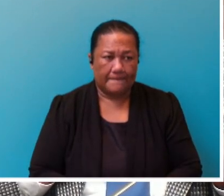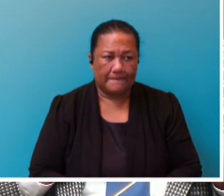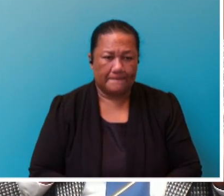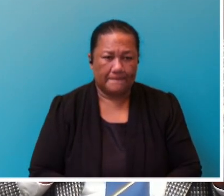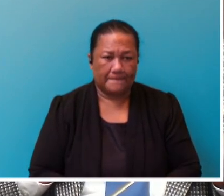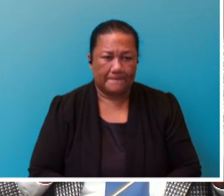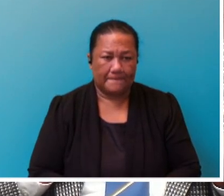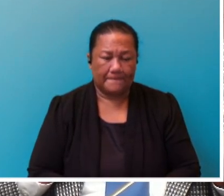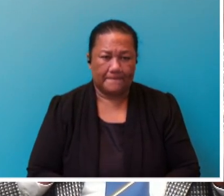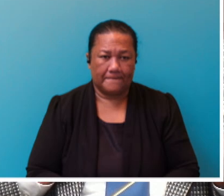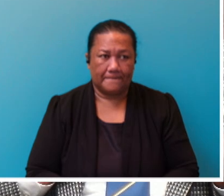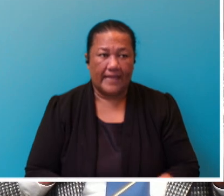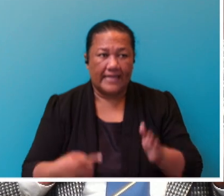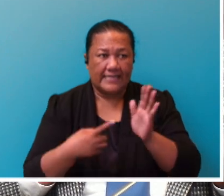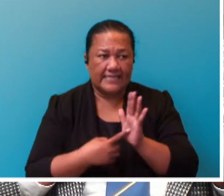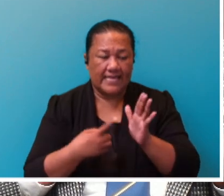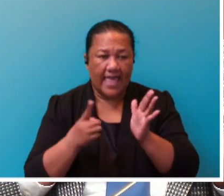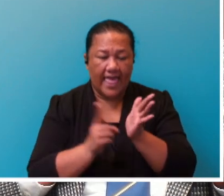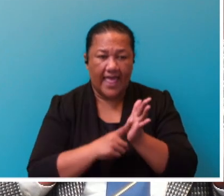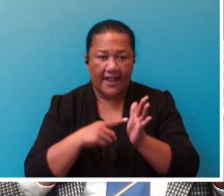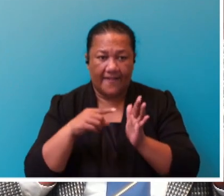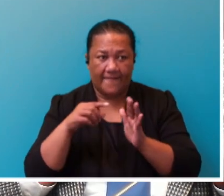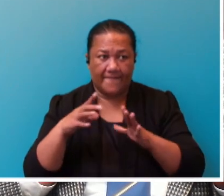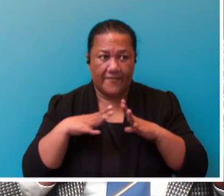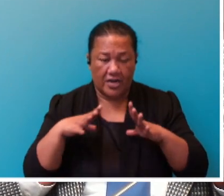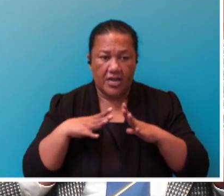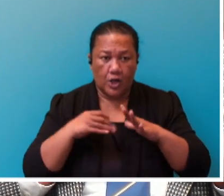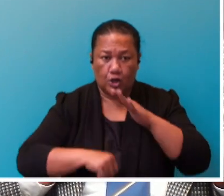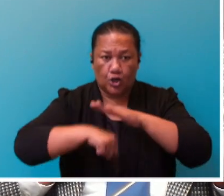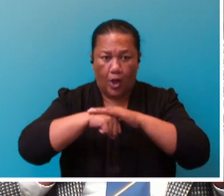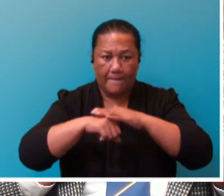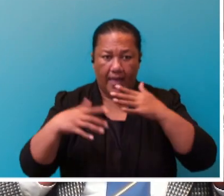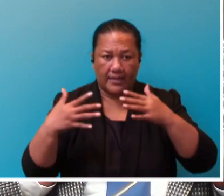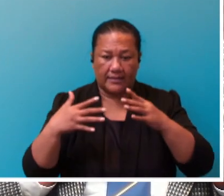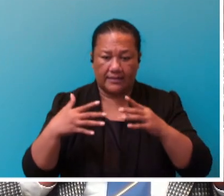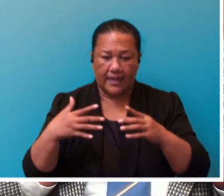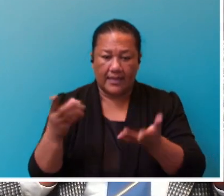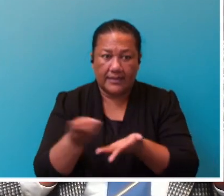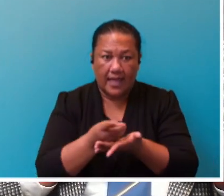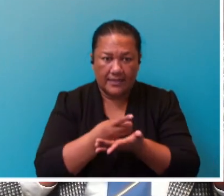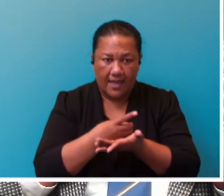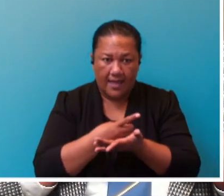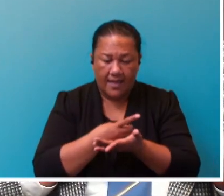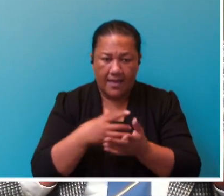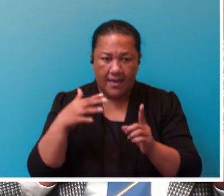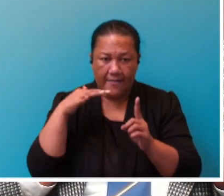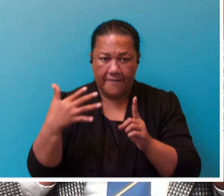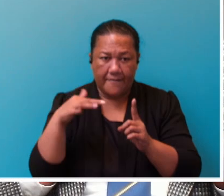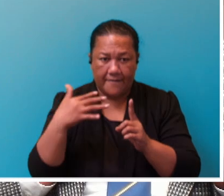a tier 3 data center, which is a top-level global data center, Honourable Speaker. It's